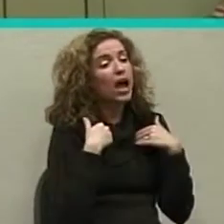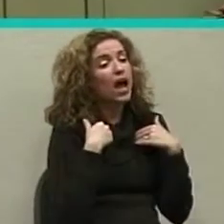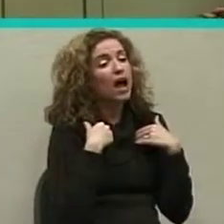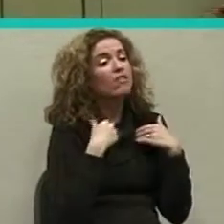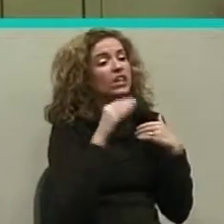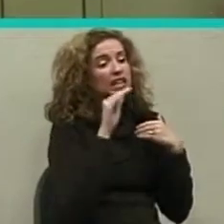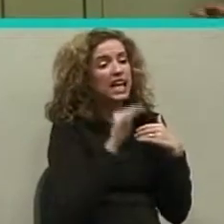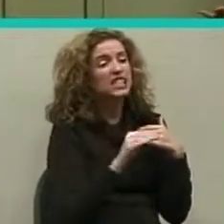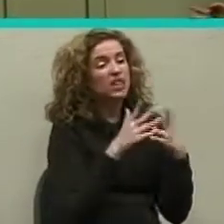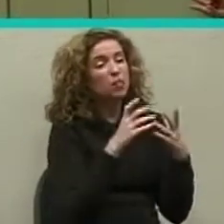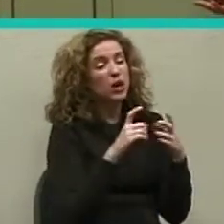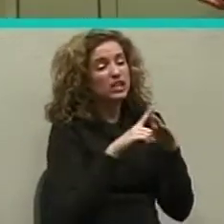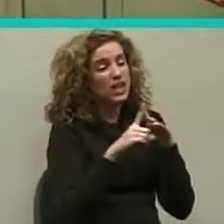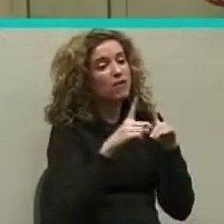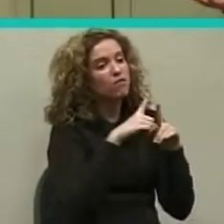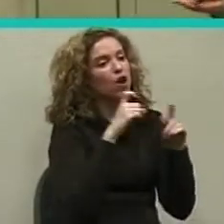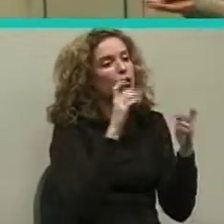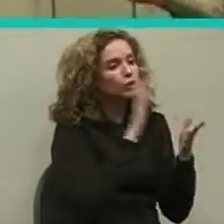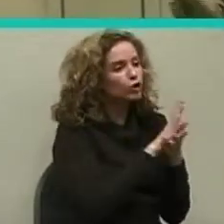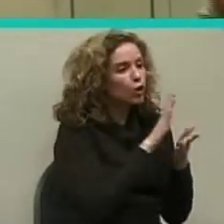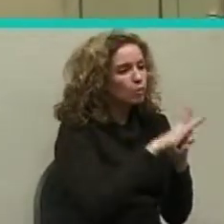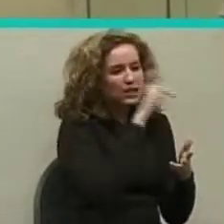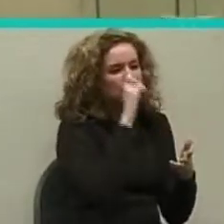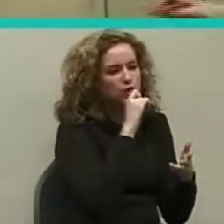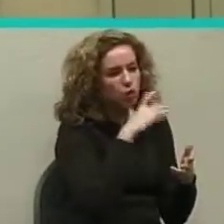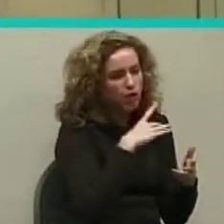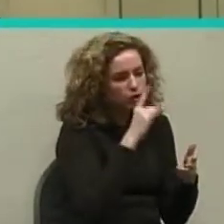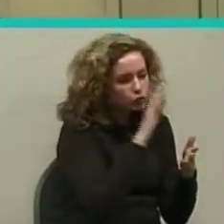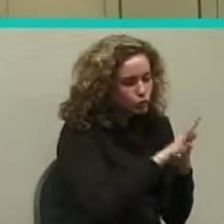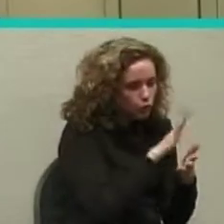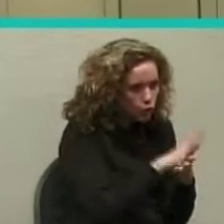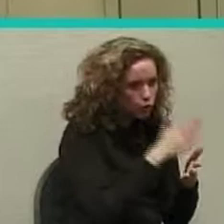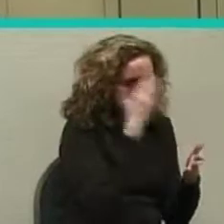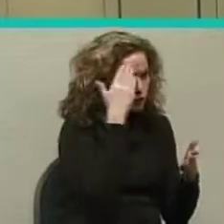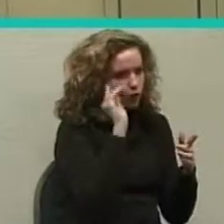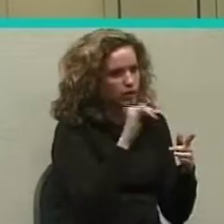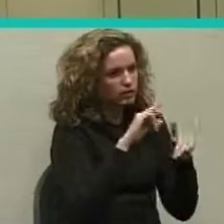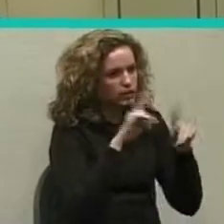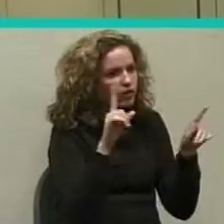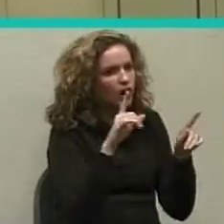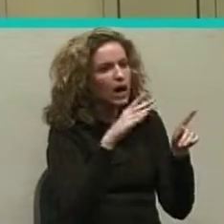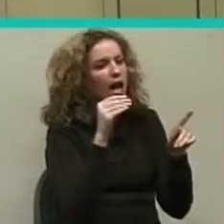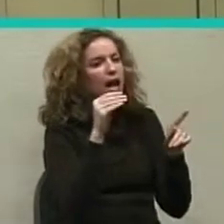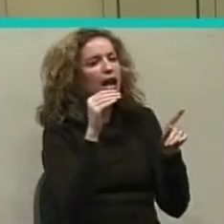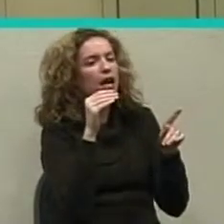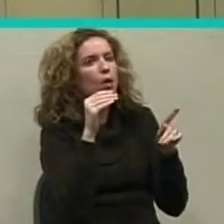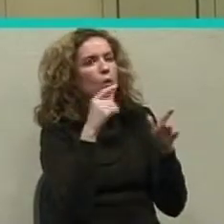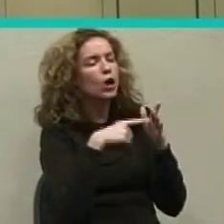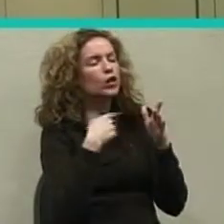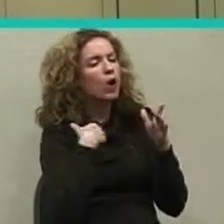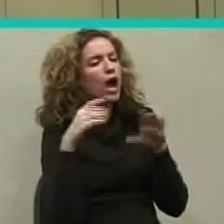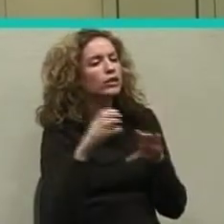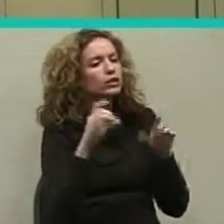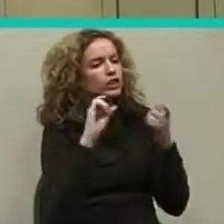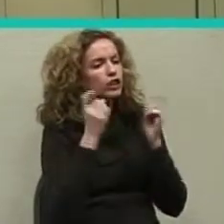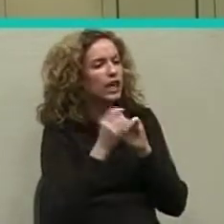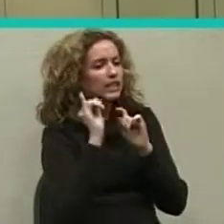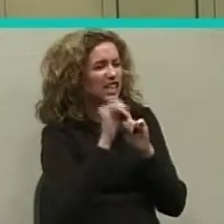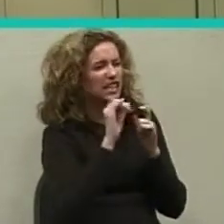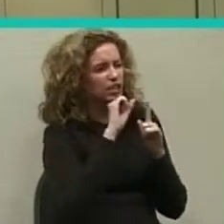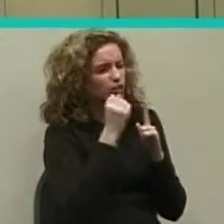issue I've got to say is, why are they needing to escape? And what am I doing to alter that? Now that's almost always going to require some kind of a context